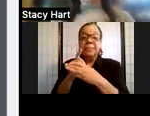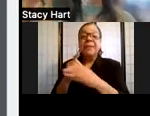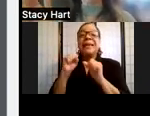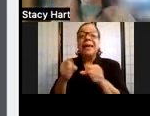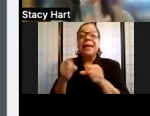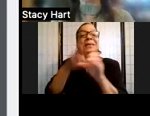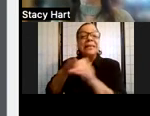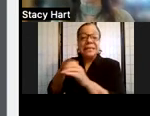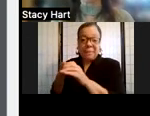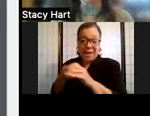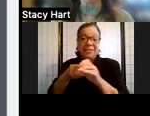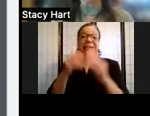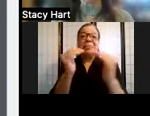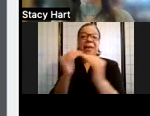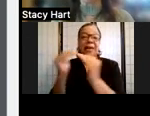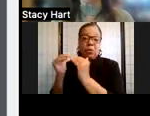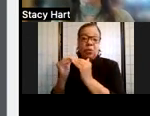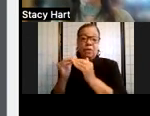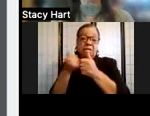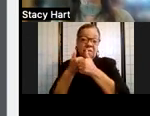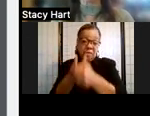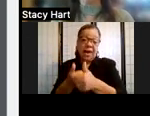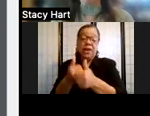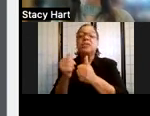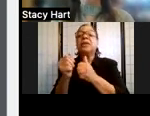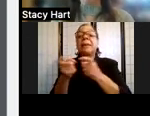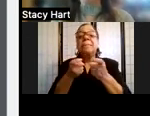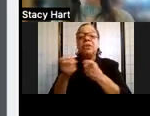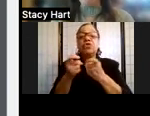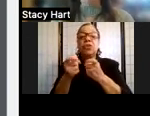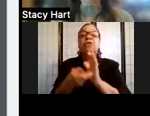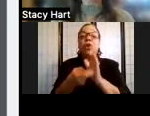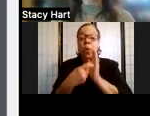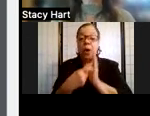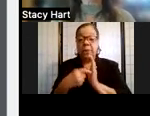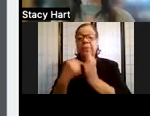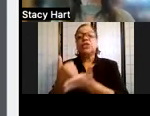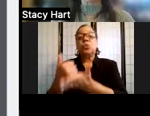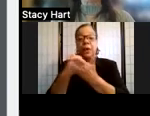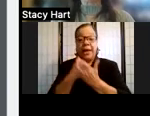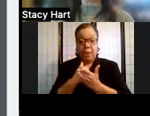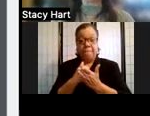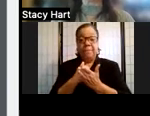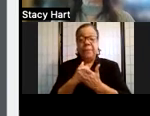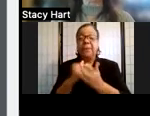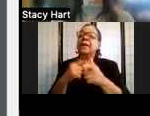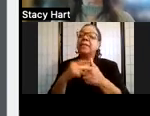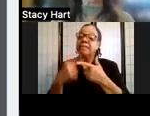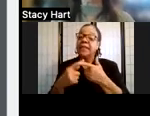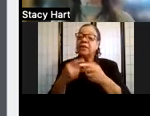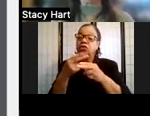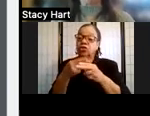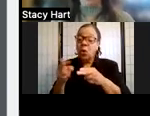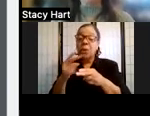participate? Following these five administrative requirements will help us do that. We will then touch on program